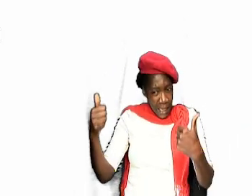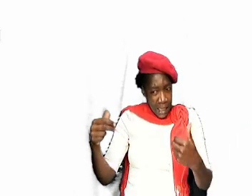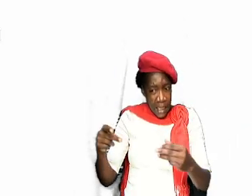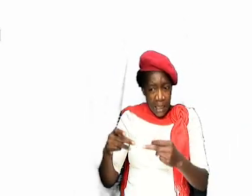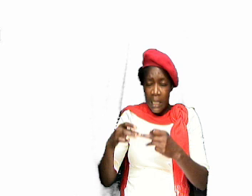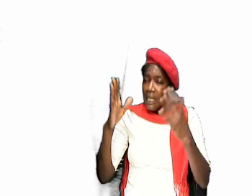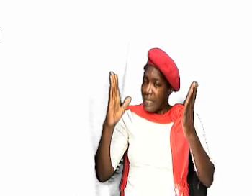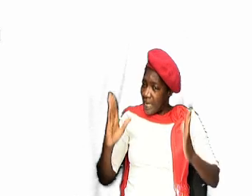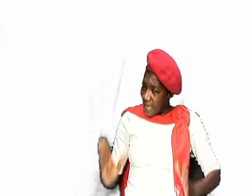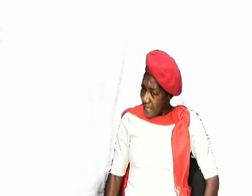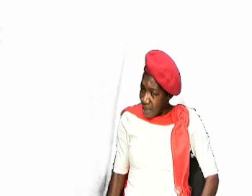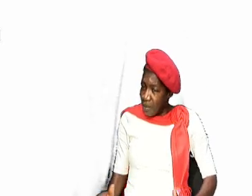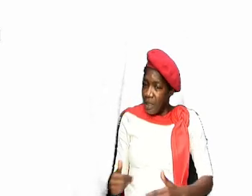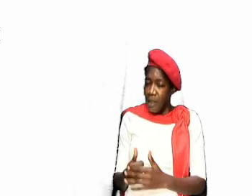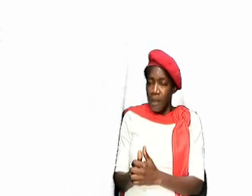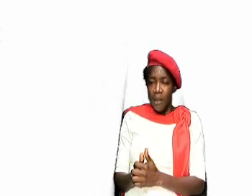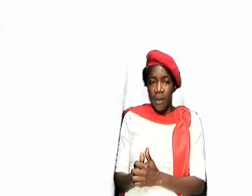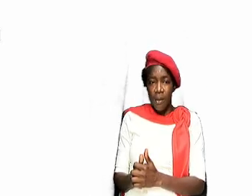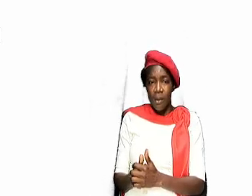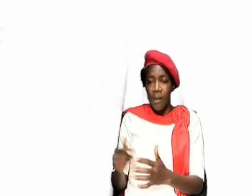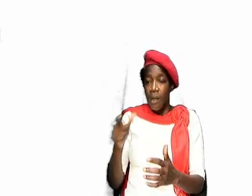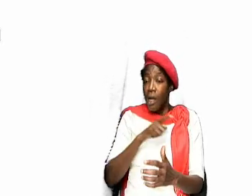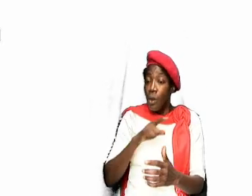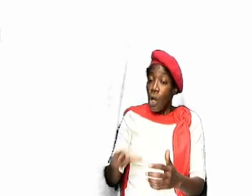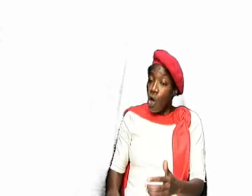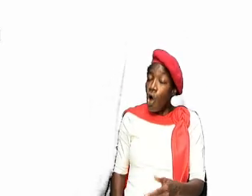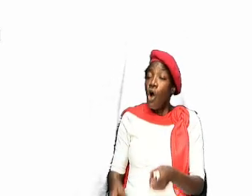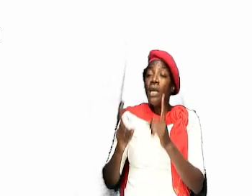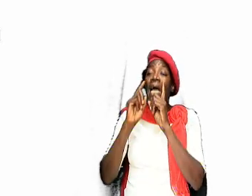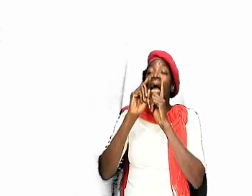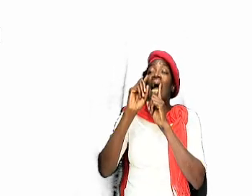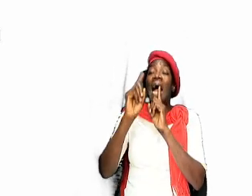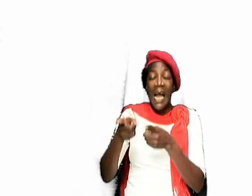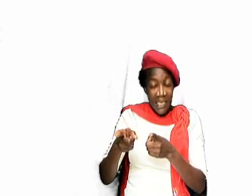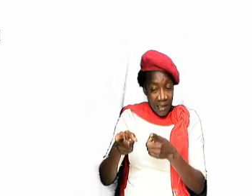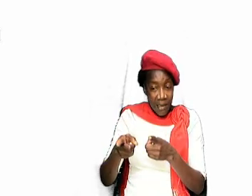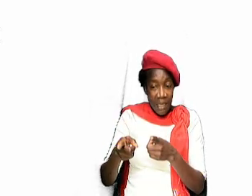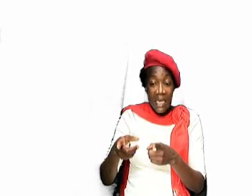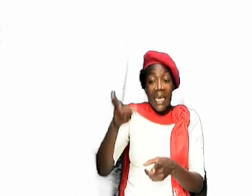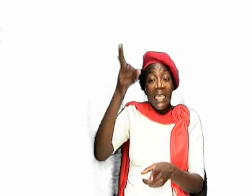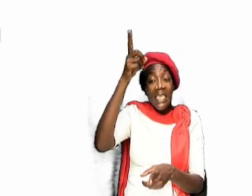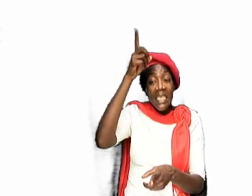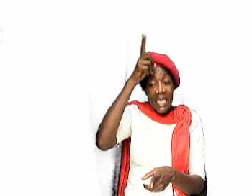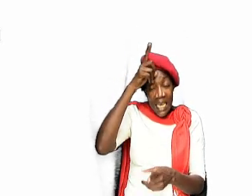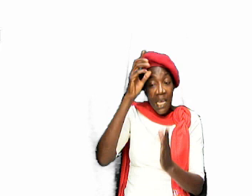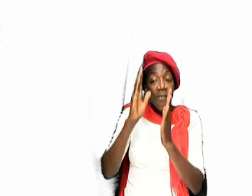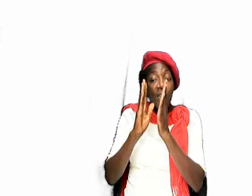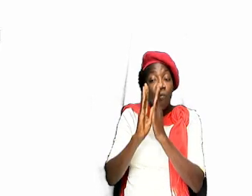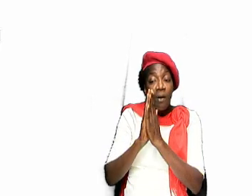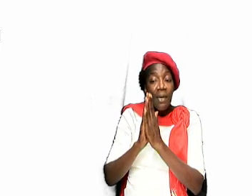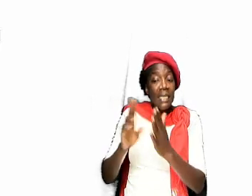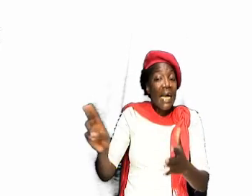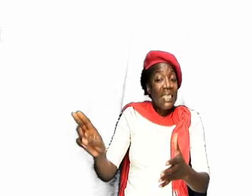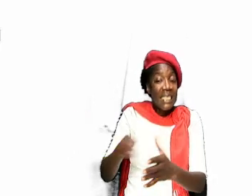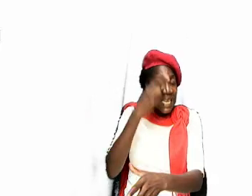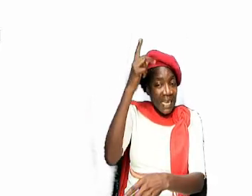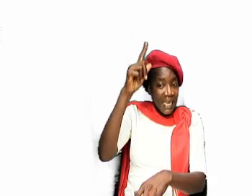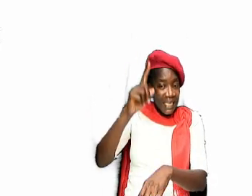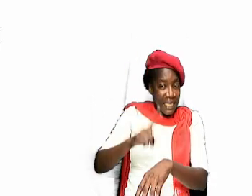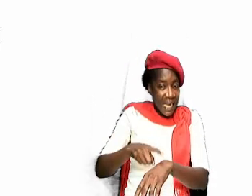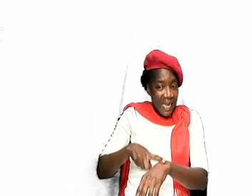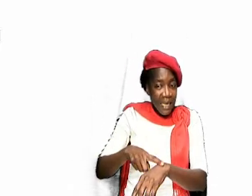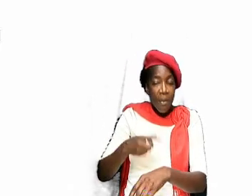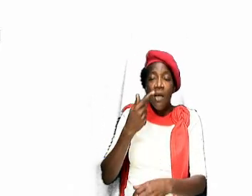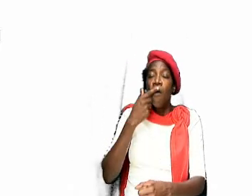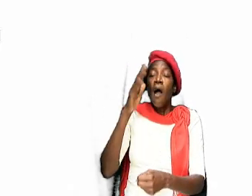Lord responded to David's inquiry a second time and promised David that he would save